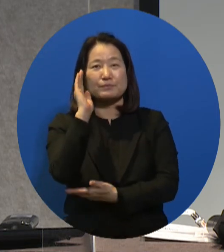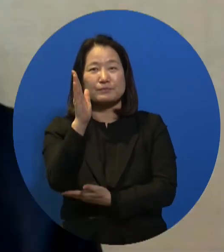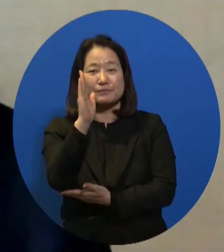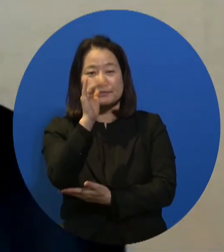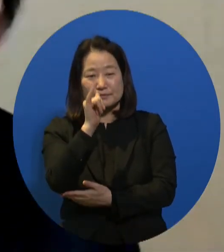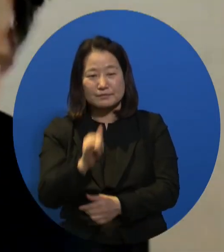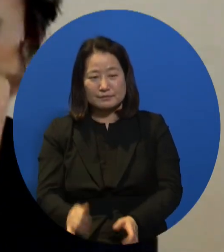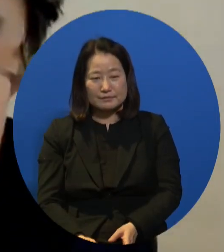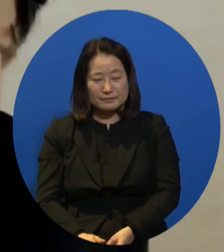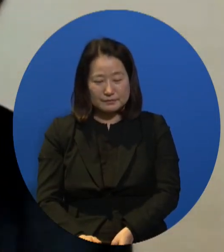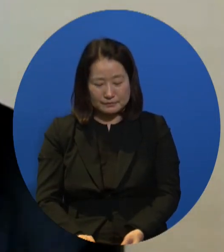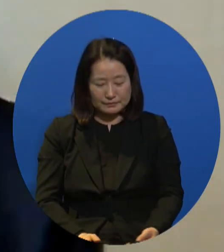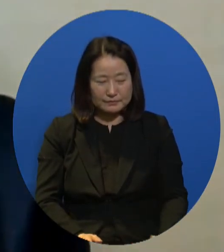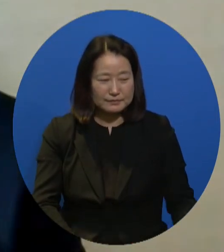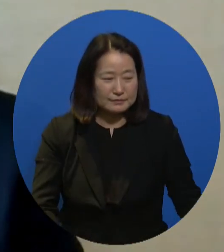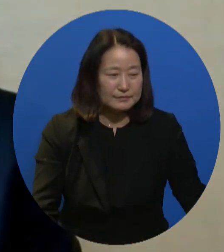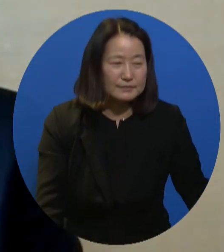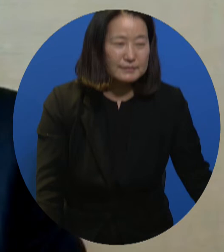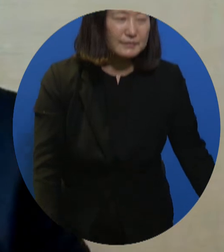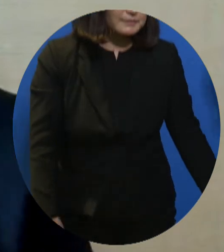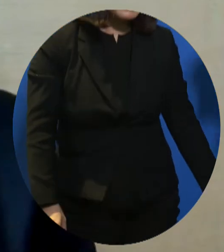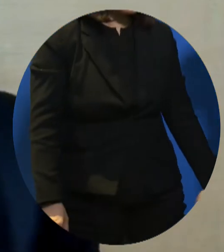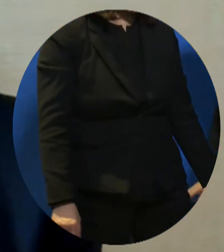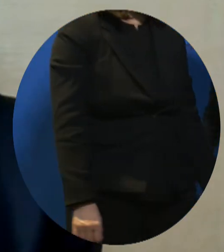for his comments. Hello.